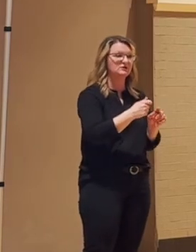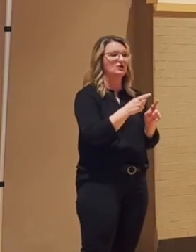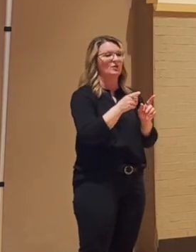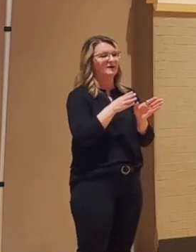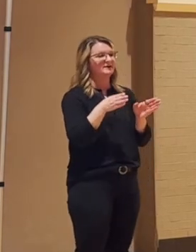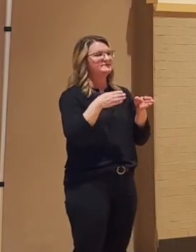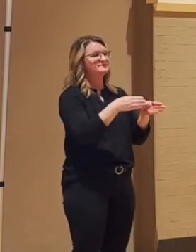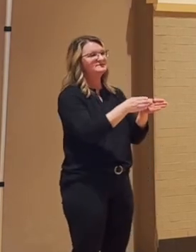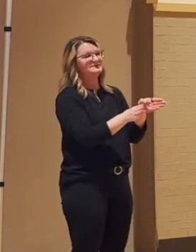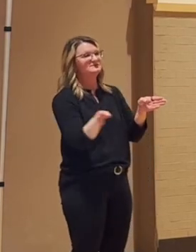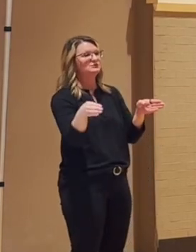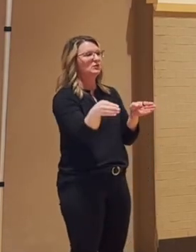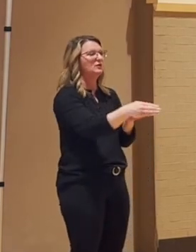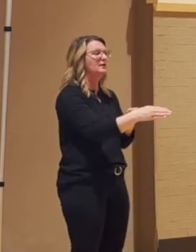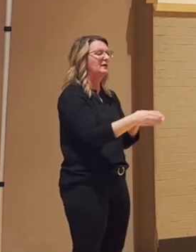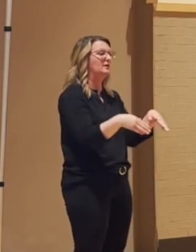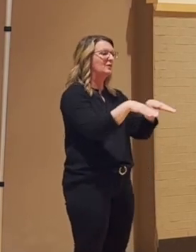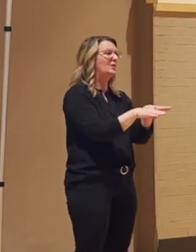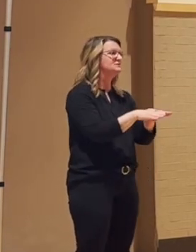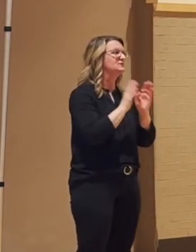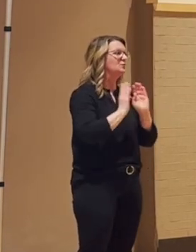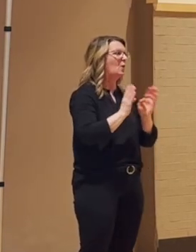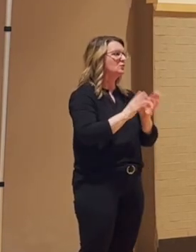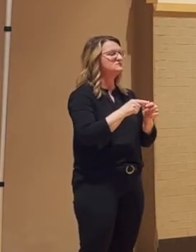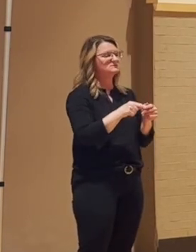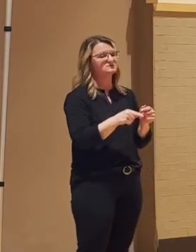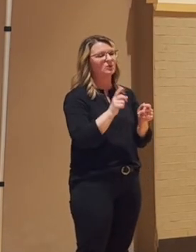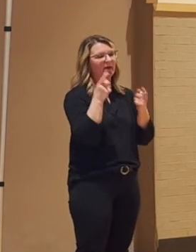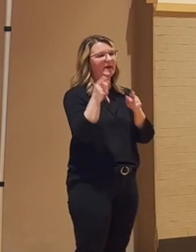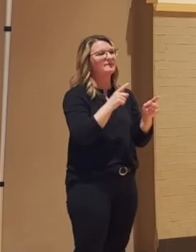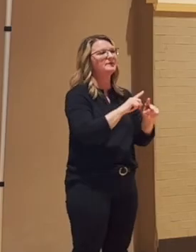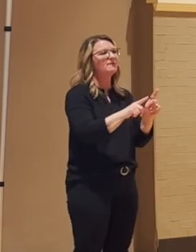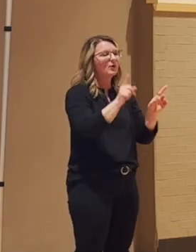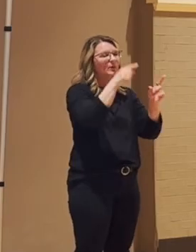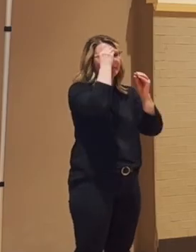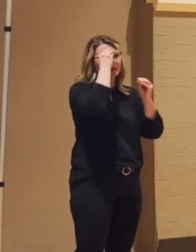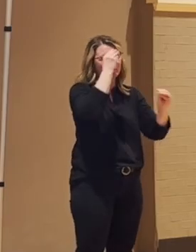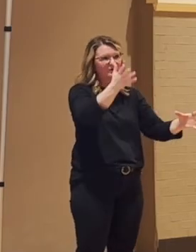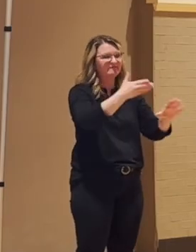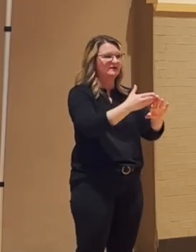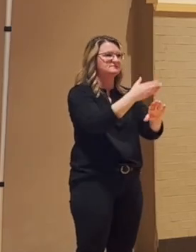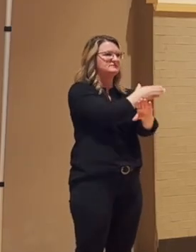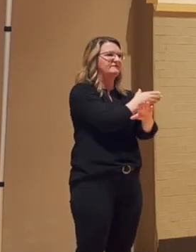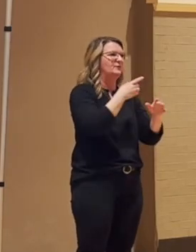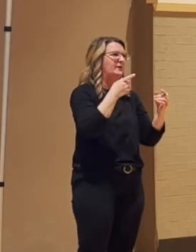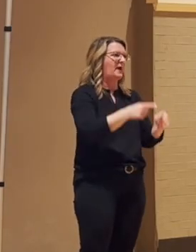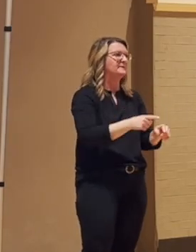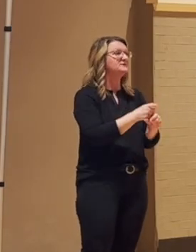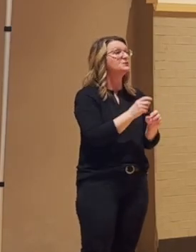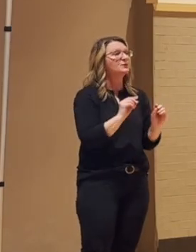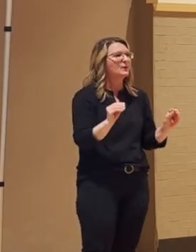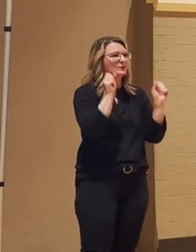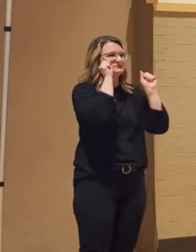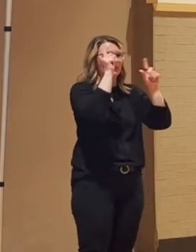detours and road closures may happen, but again, the public will be notified ahead of time so that there are no